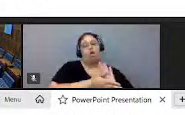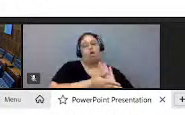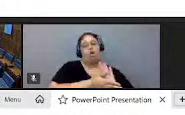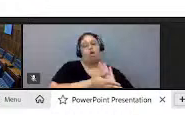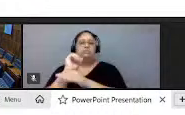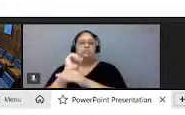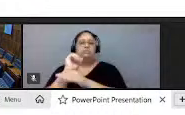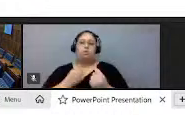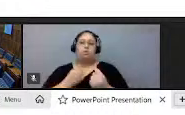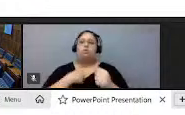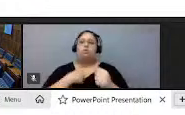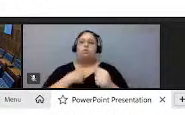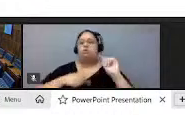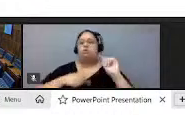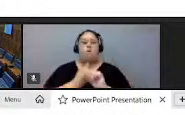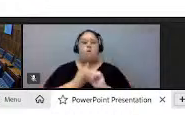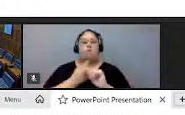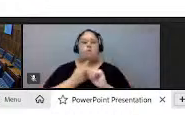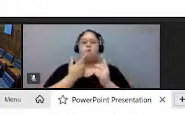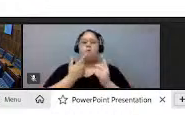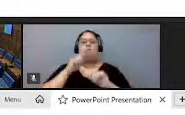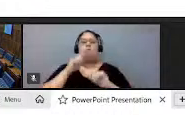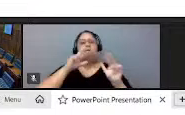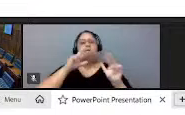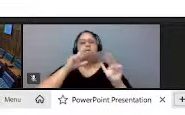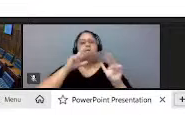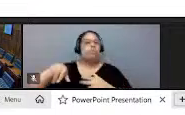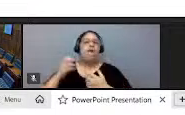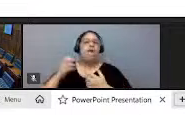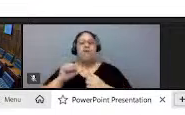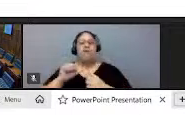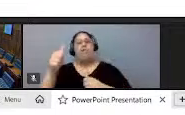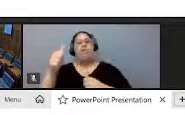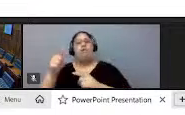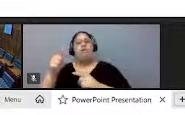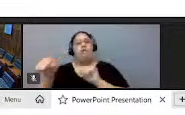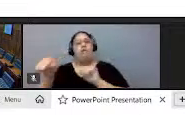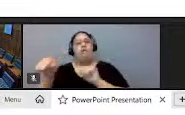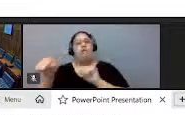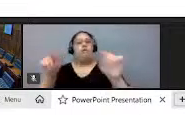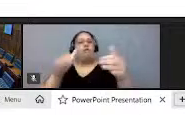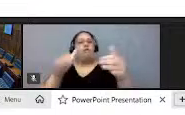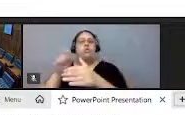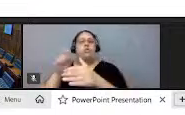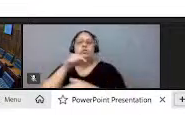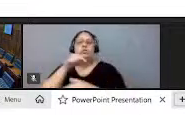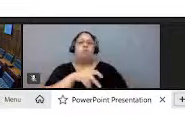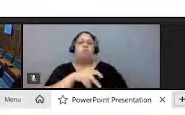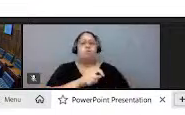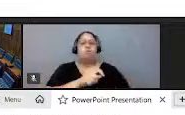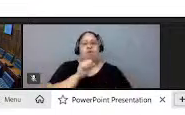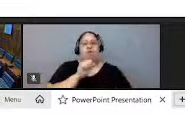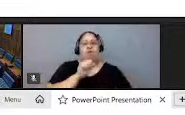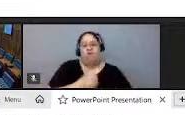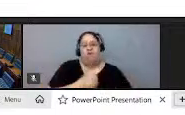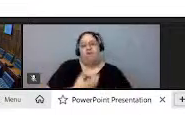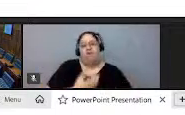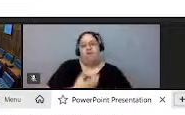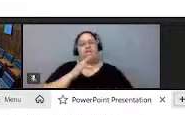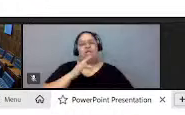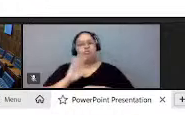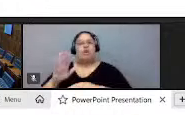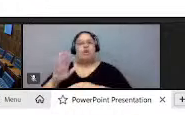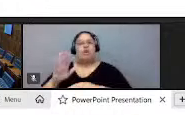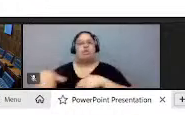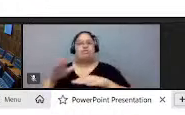doing we can't negate the fact that there are other industries that do utilize the port and I touched on those activity based